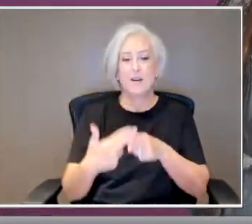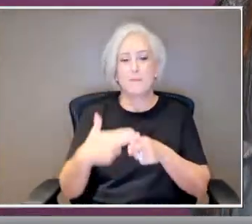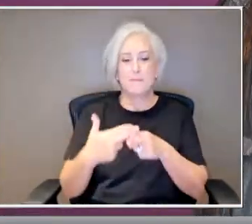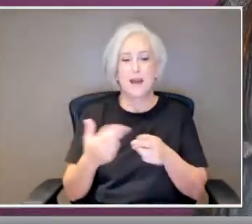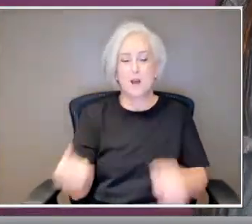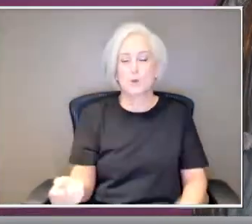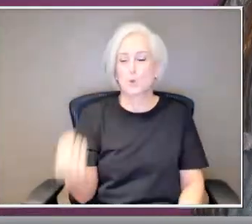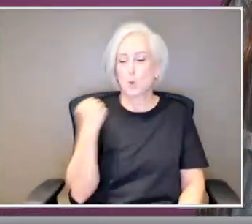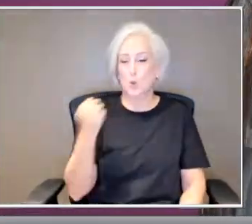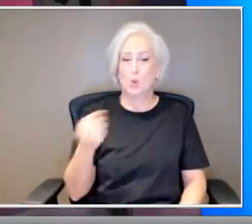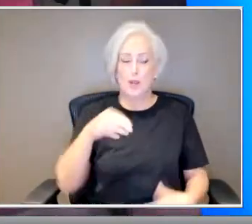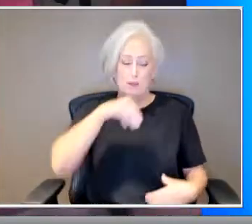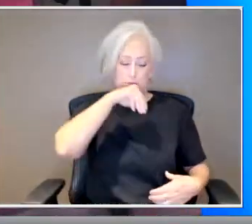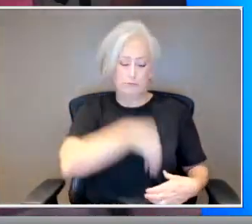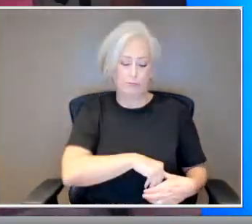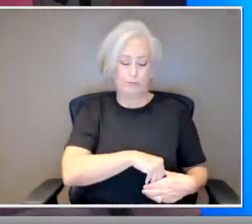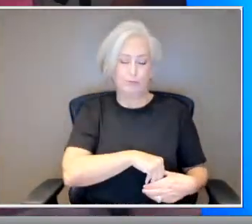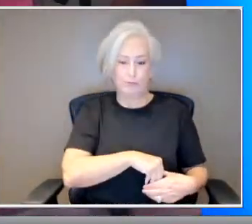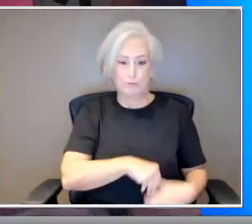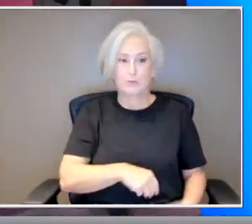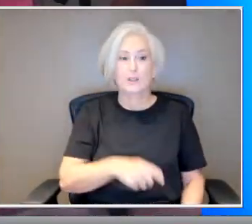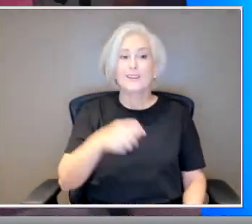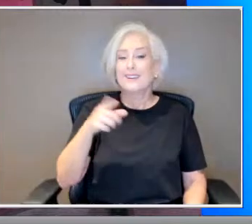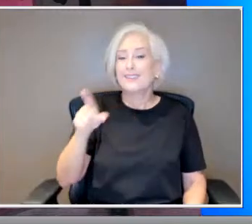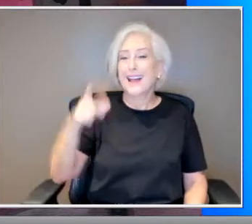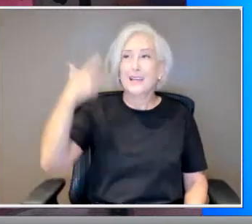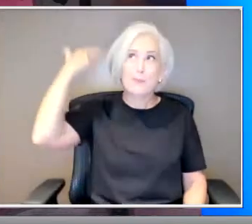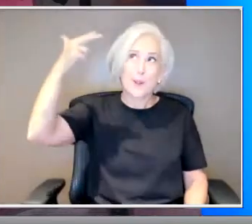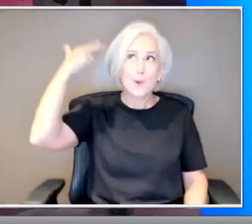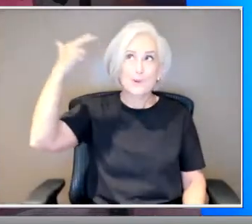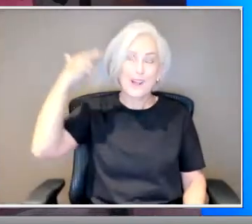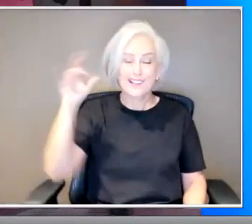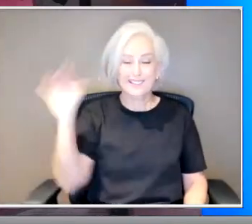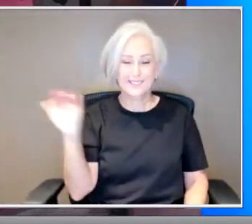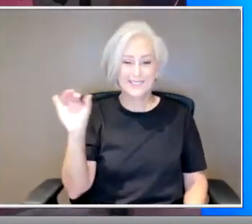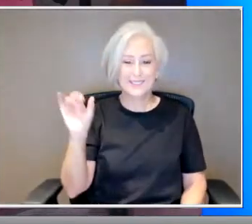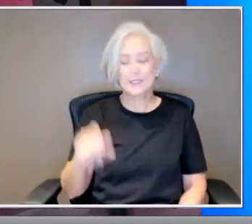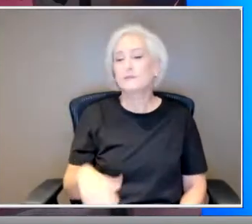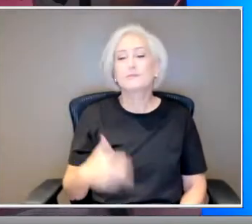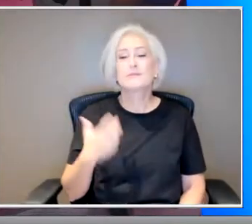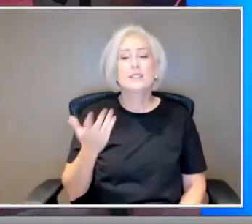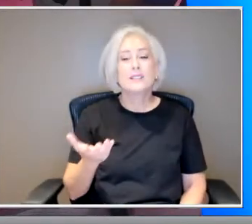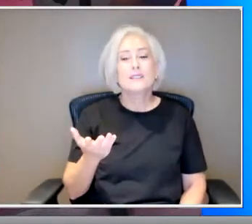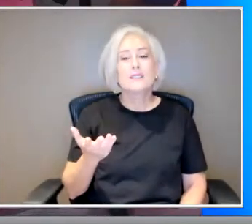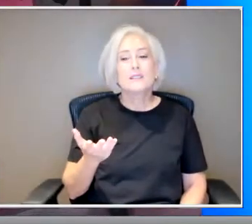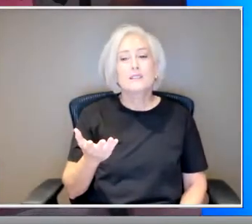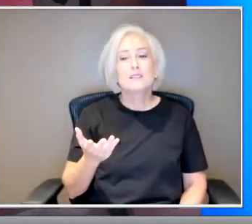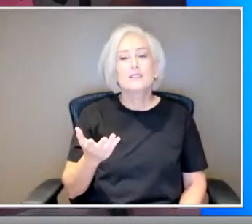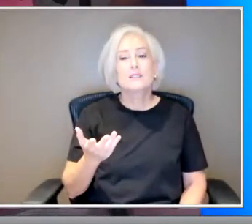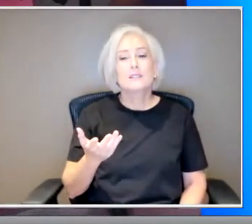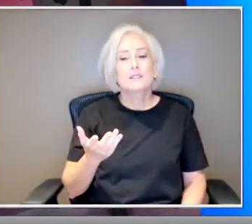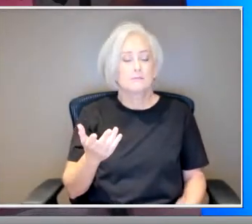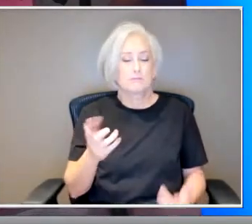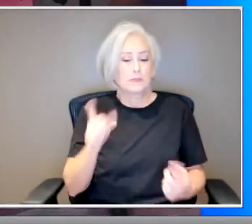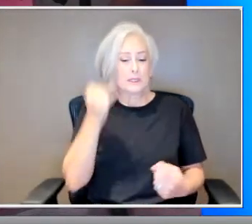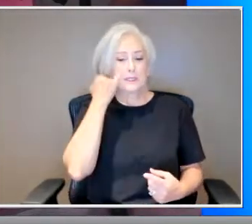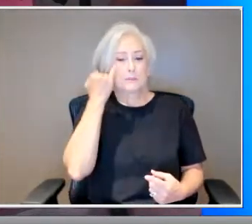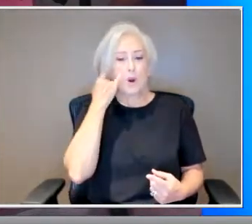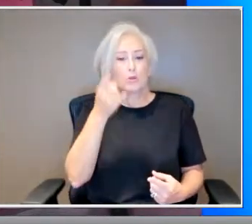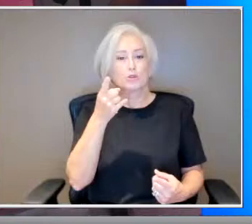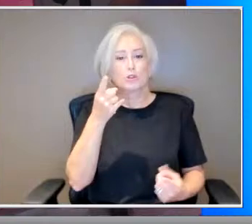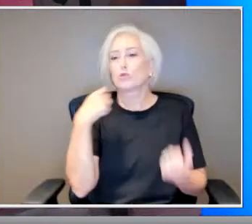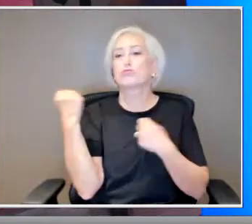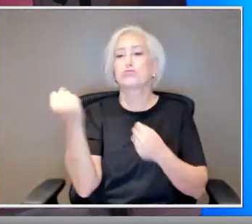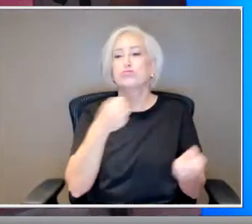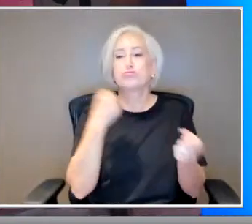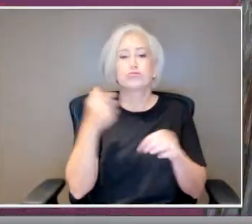Yeah. At least. A couple hair dryers. In your Yeah. Water dryers. How long do you plan to be places? Like if you're on a road trip, how does that